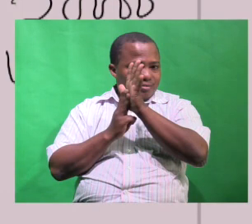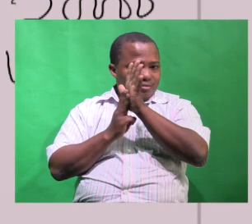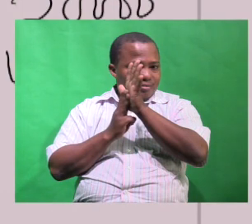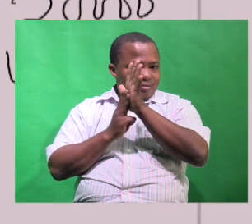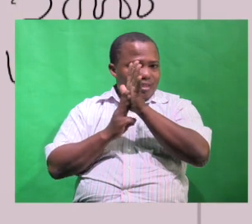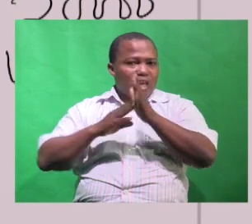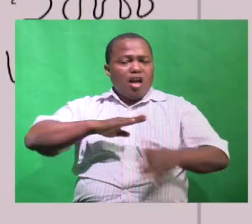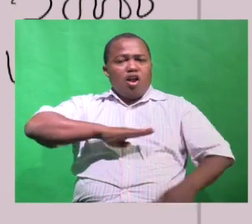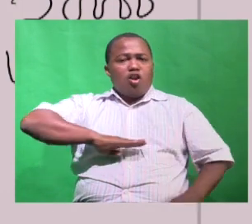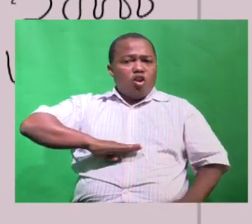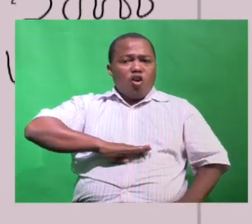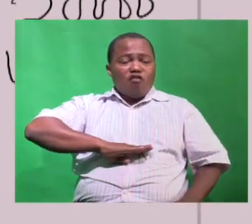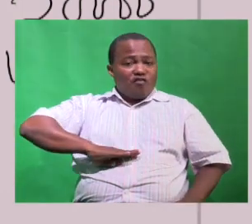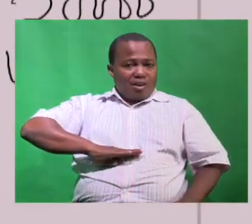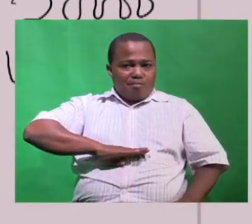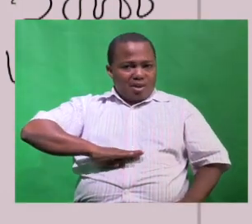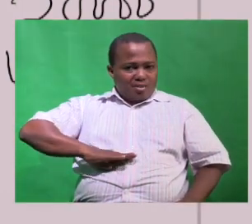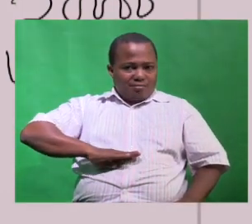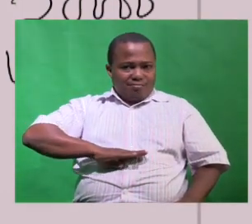November